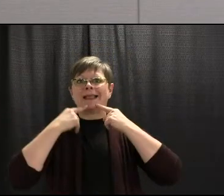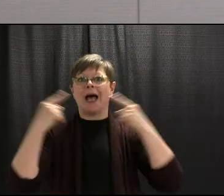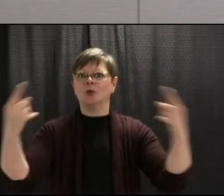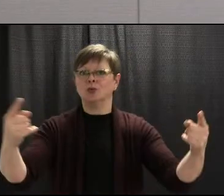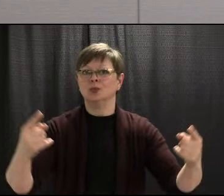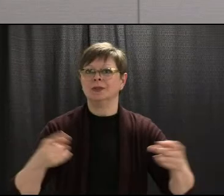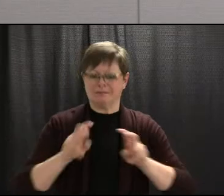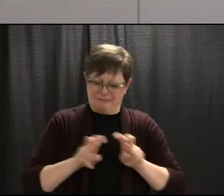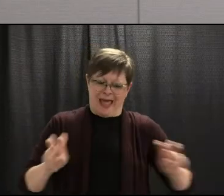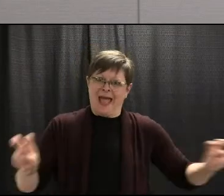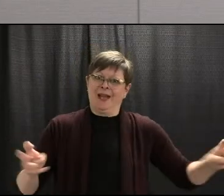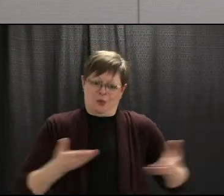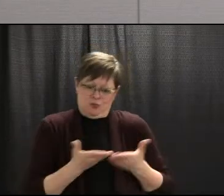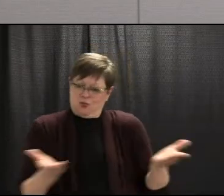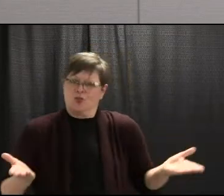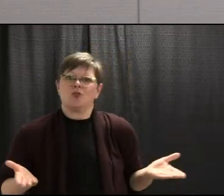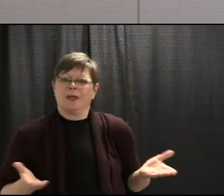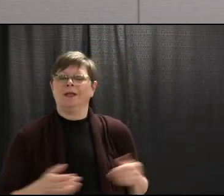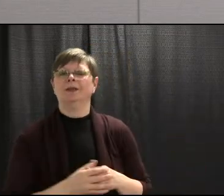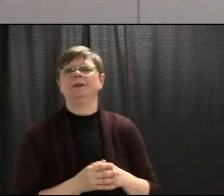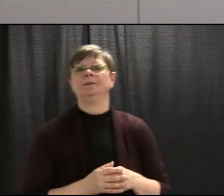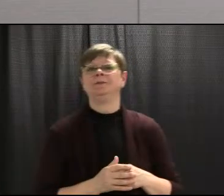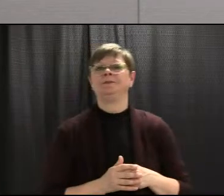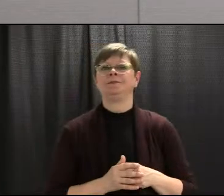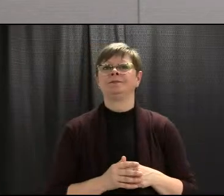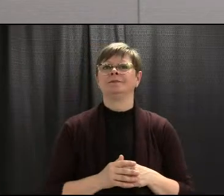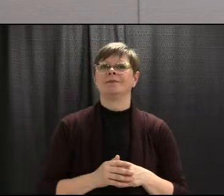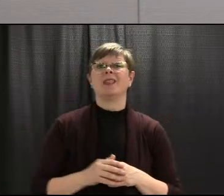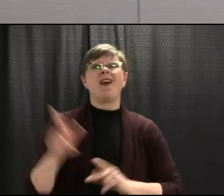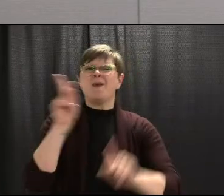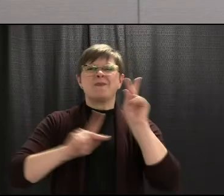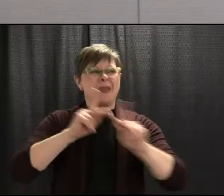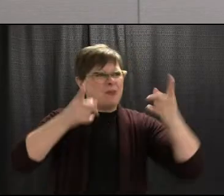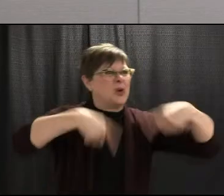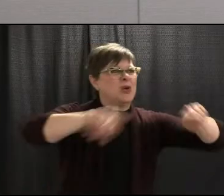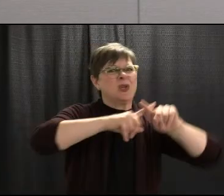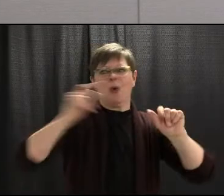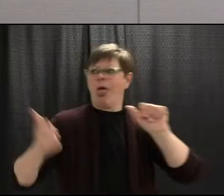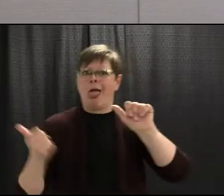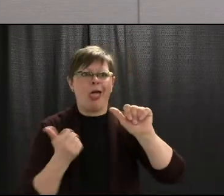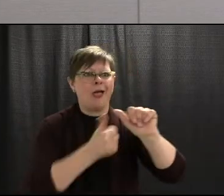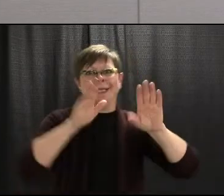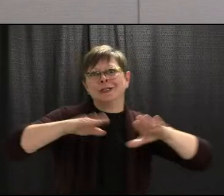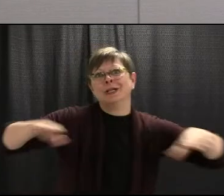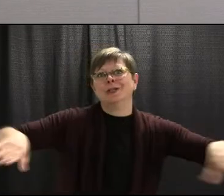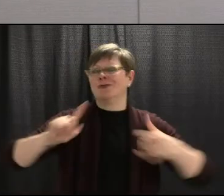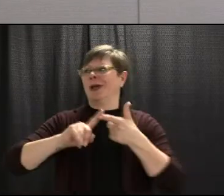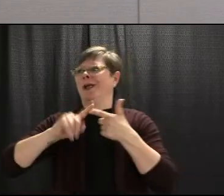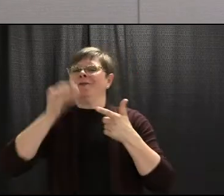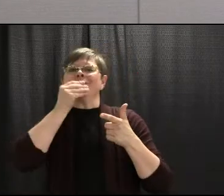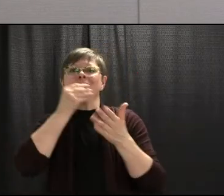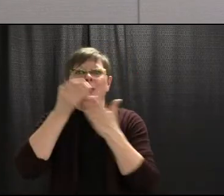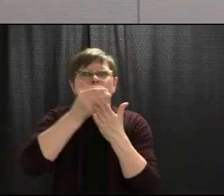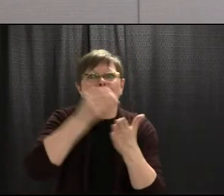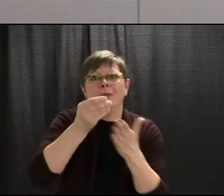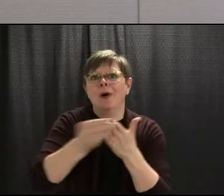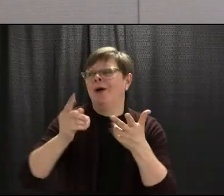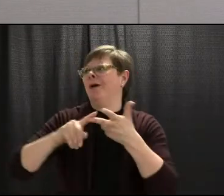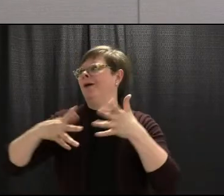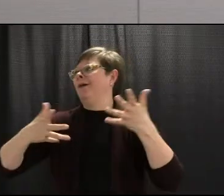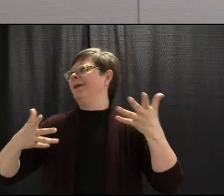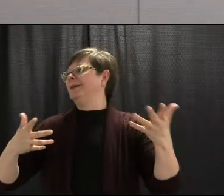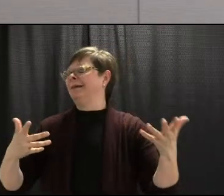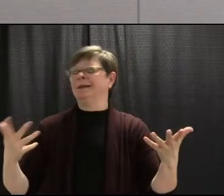Everybody lives busy lives. And everyone's running around chasing their children, trying to get groceries, managing family